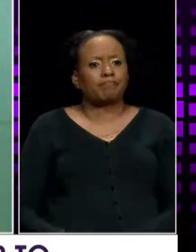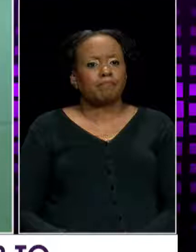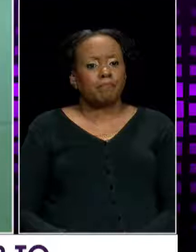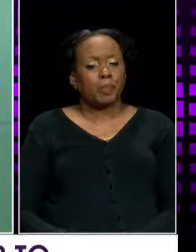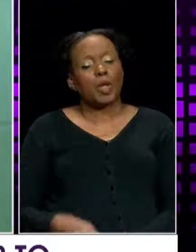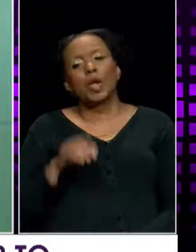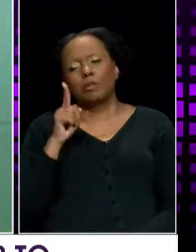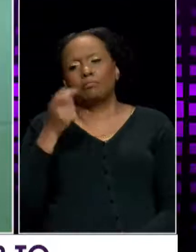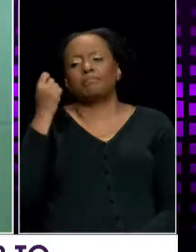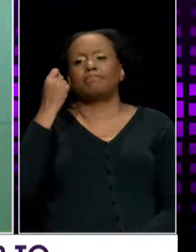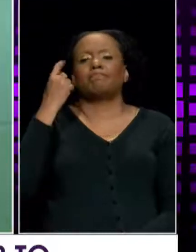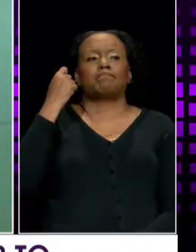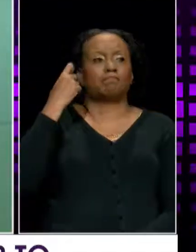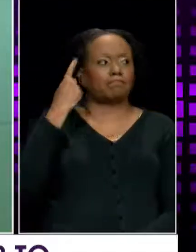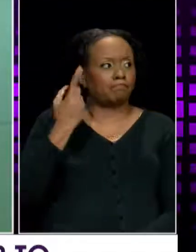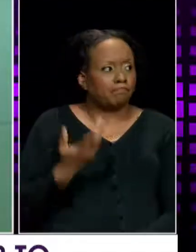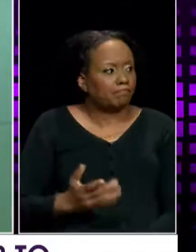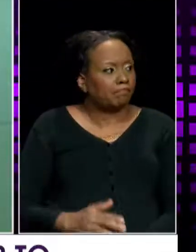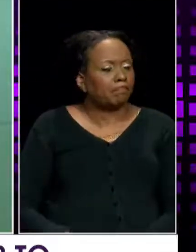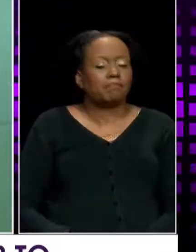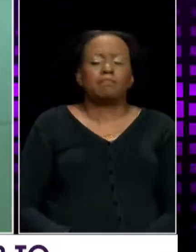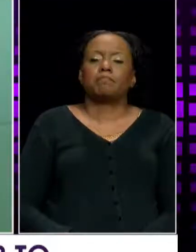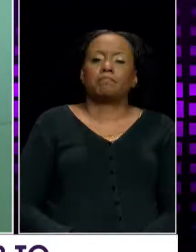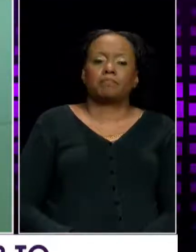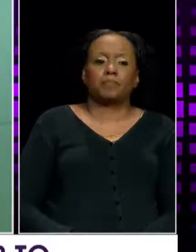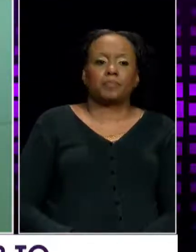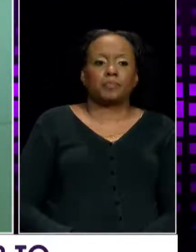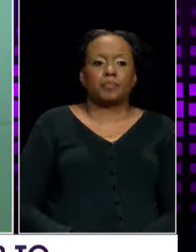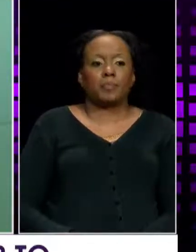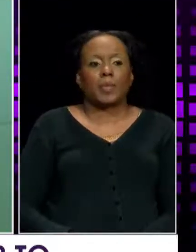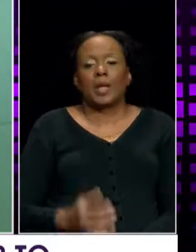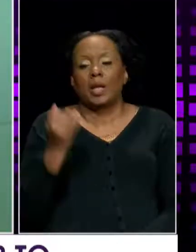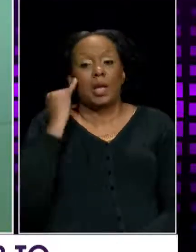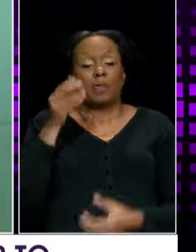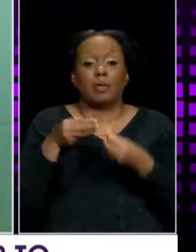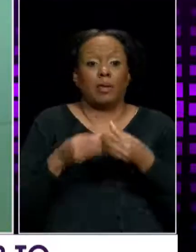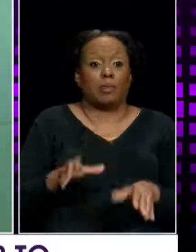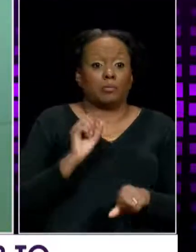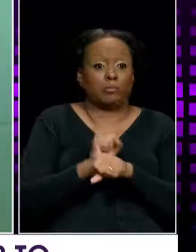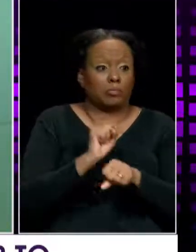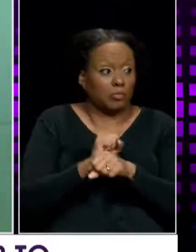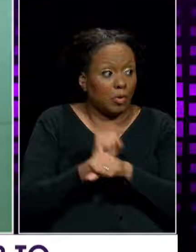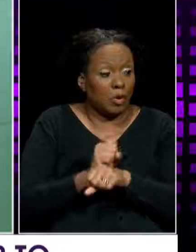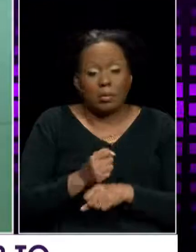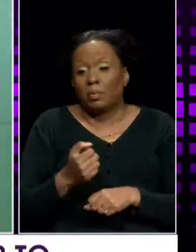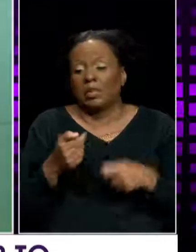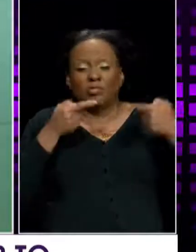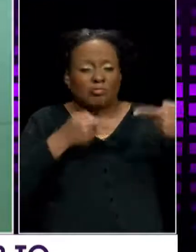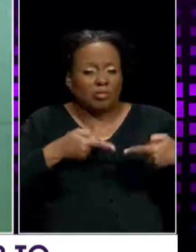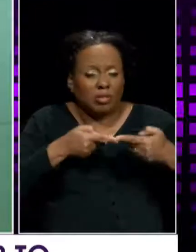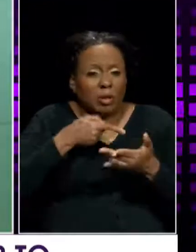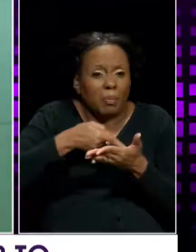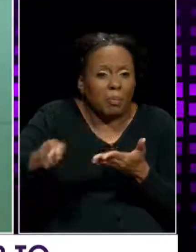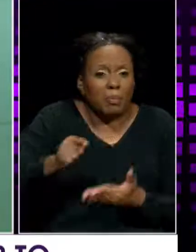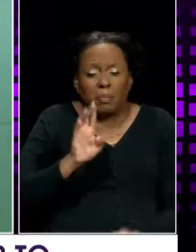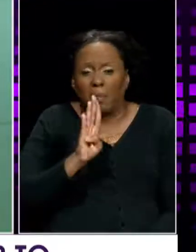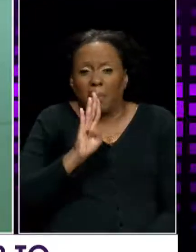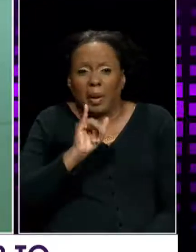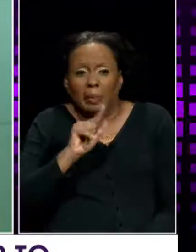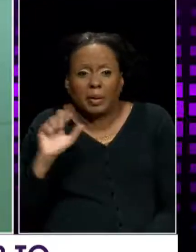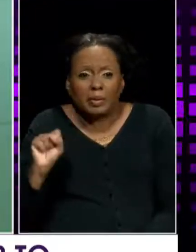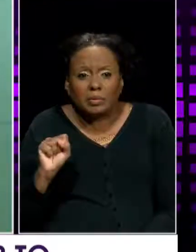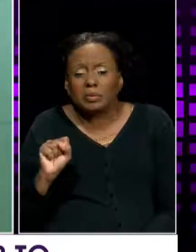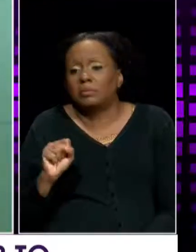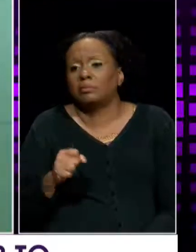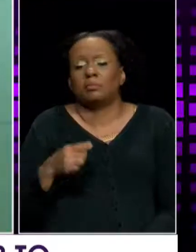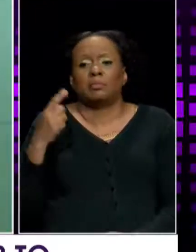where they're coming from. If you've lost your job, if you're struggling to pay bills, provide for your family, can't